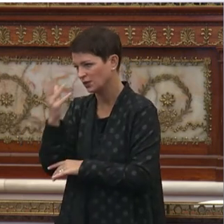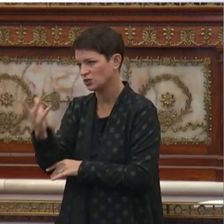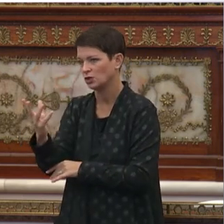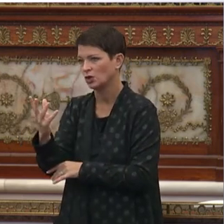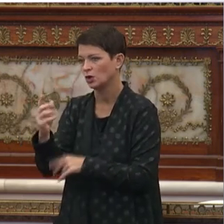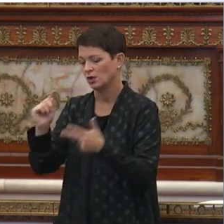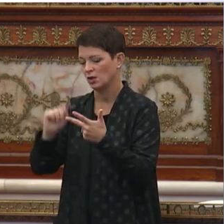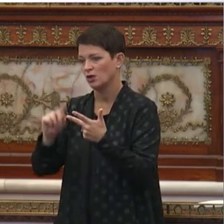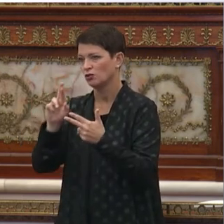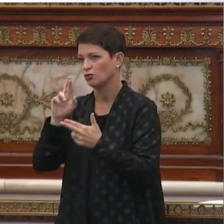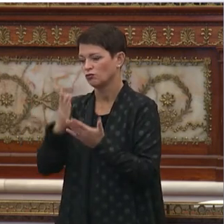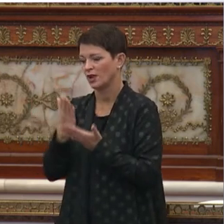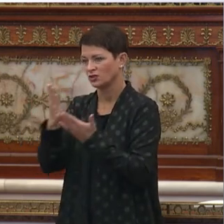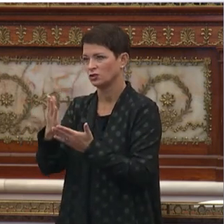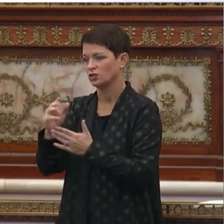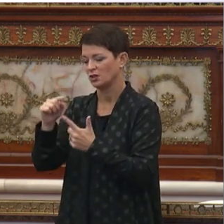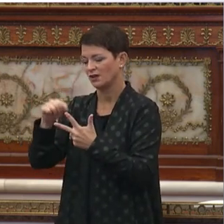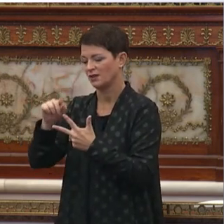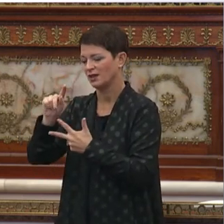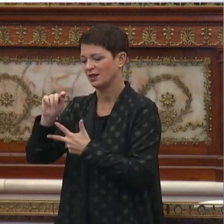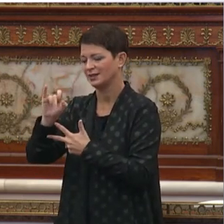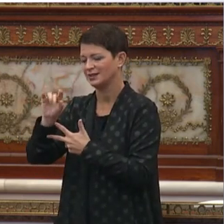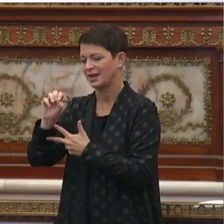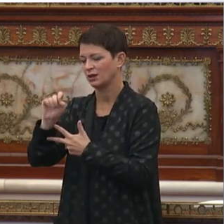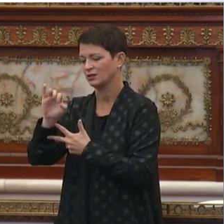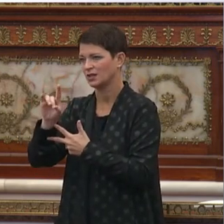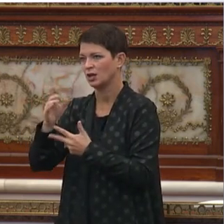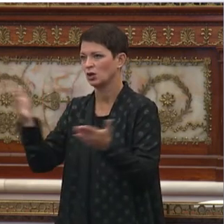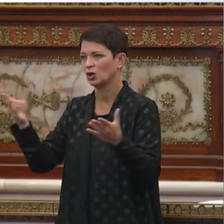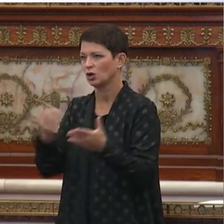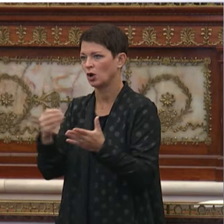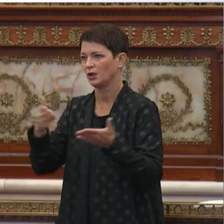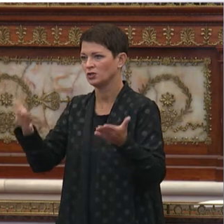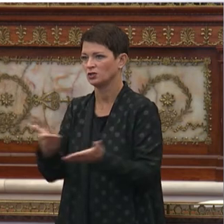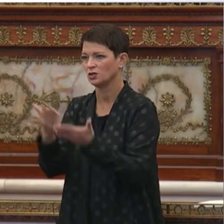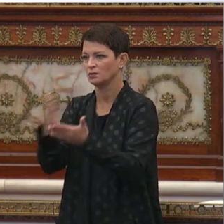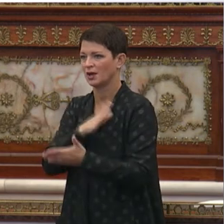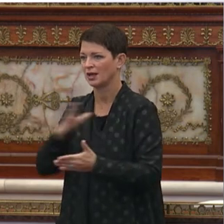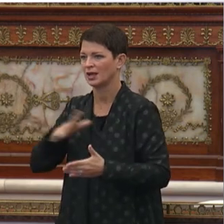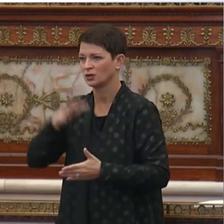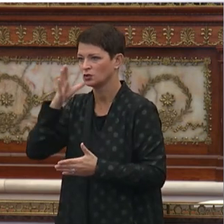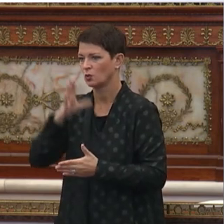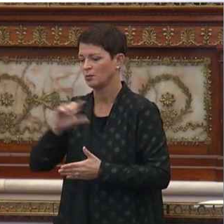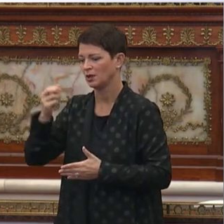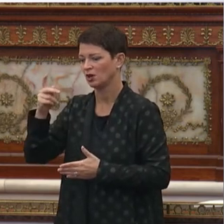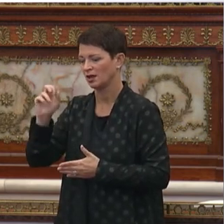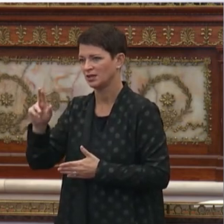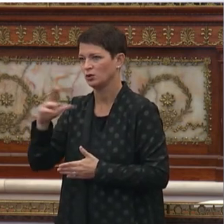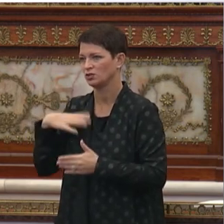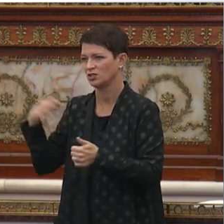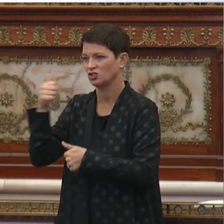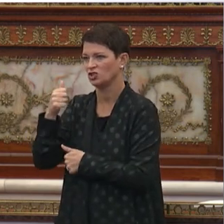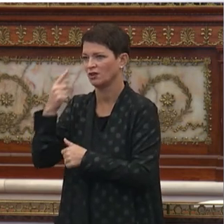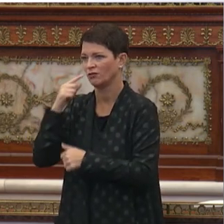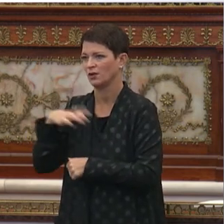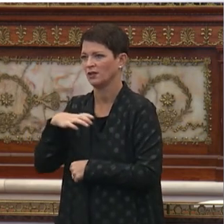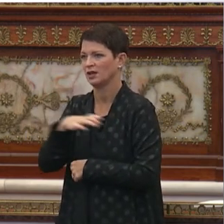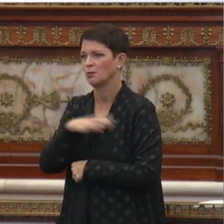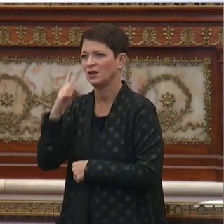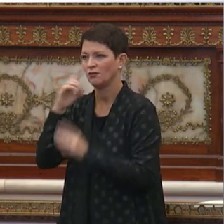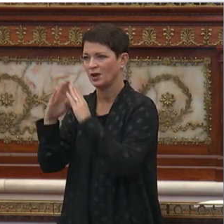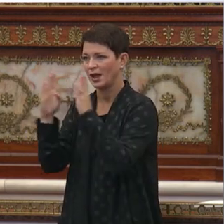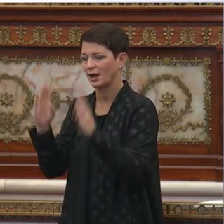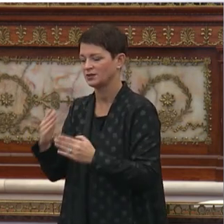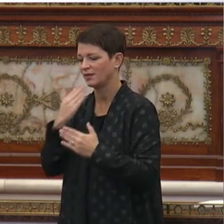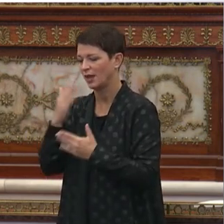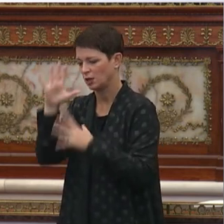the resolution regarding tangled titles was co-introduced by my colleague, Councilmember Gaudier, who is the chair of the Committee on Housing.